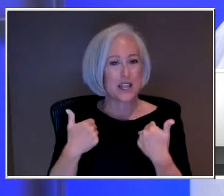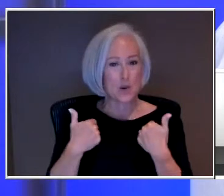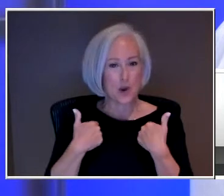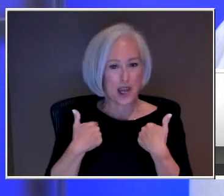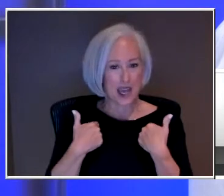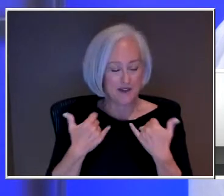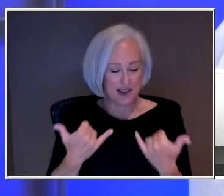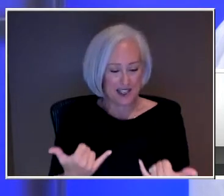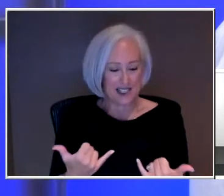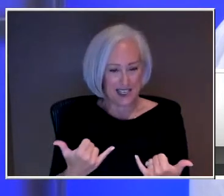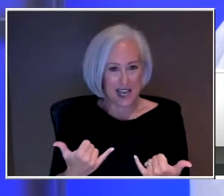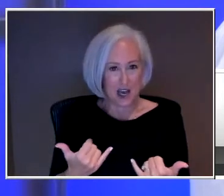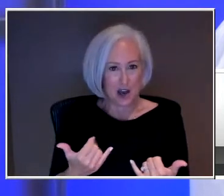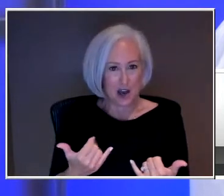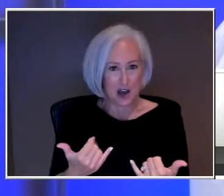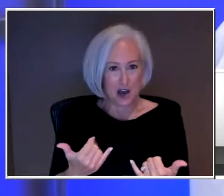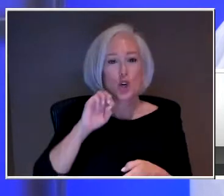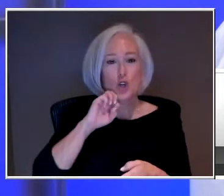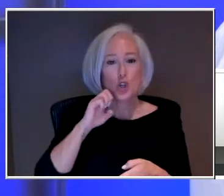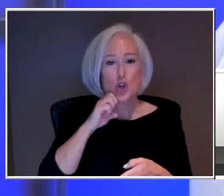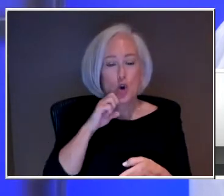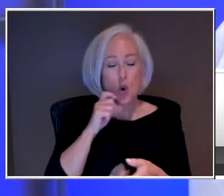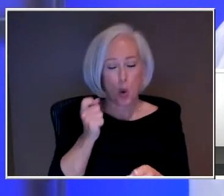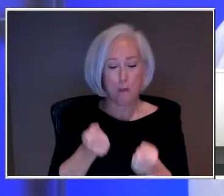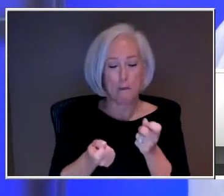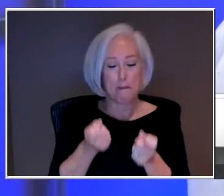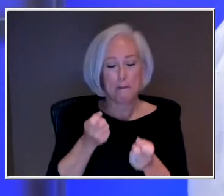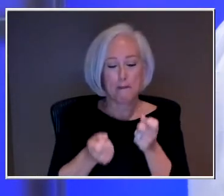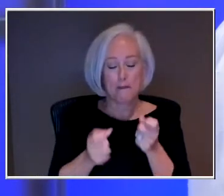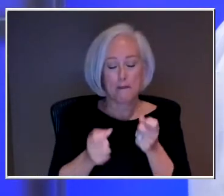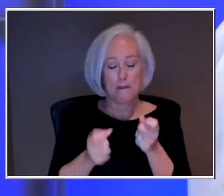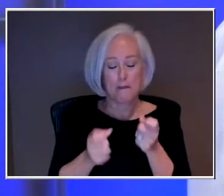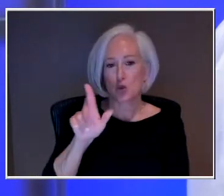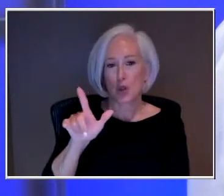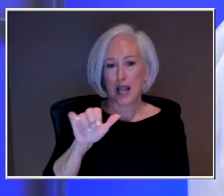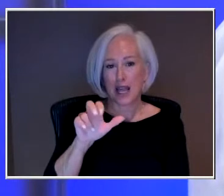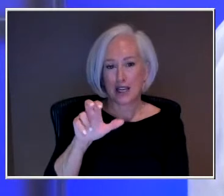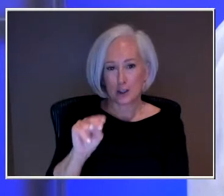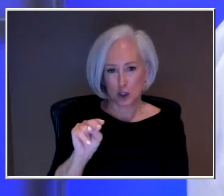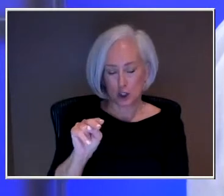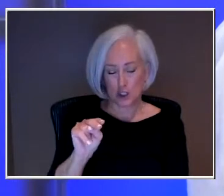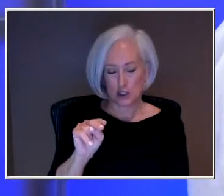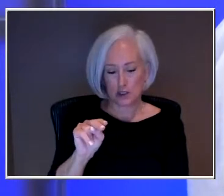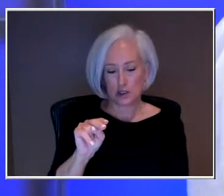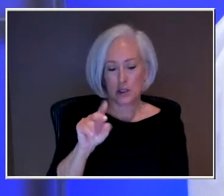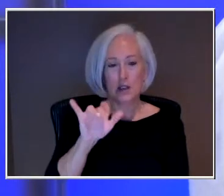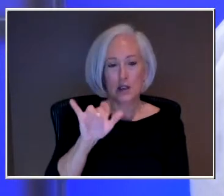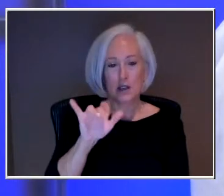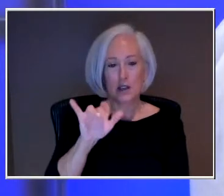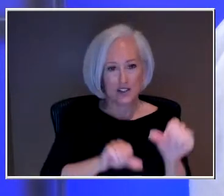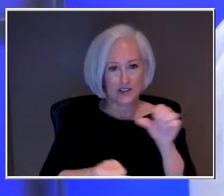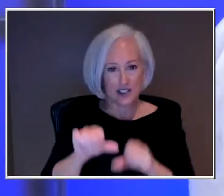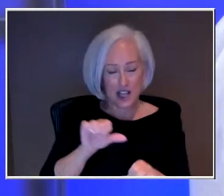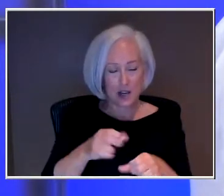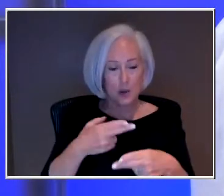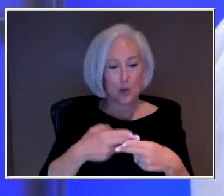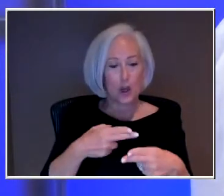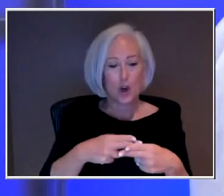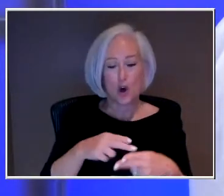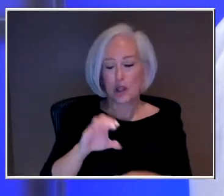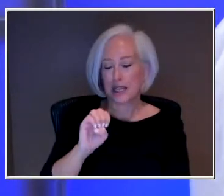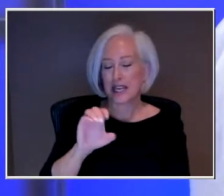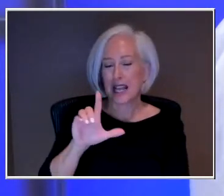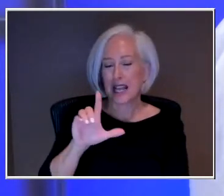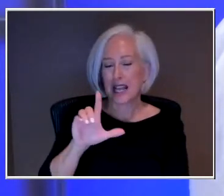called neuromodulation, which is kind of a field of science and medical treatment that we're calling electroceuticals. And basically, we're